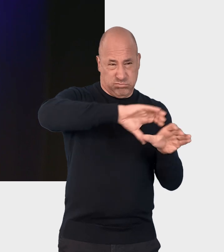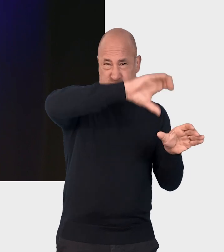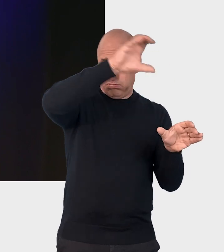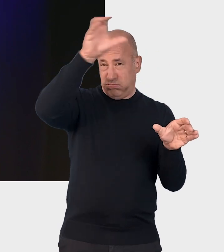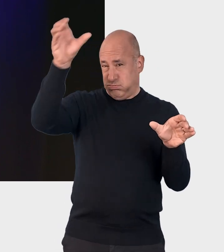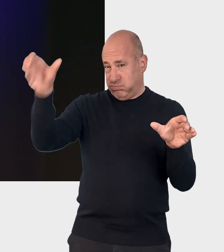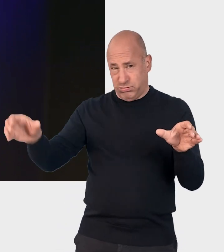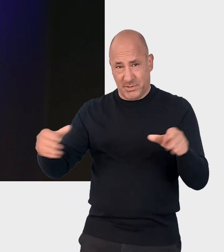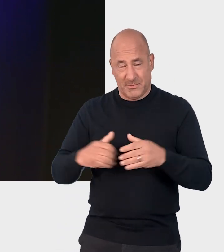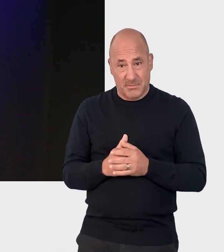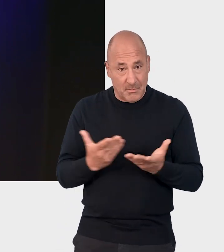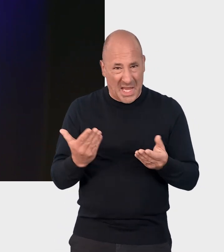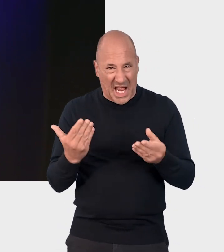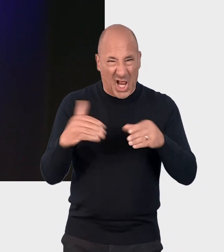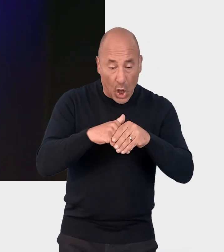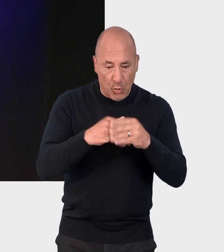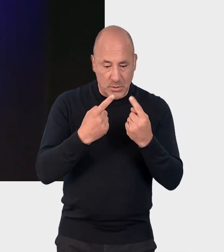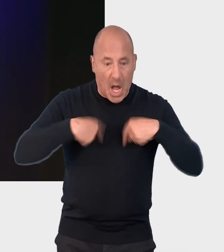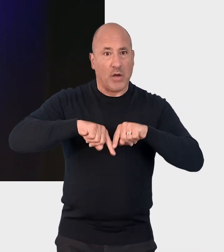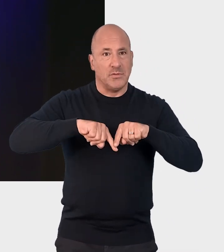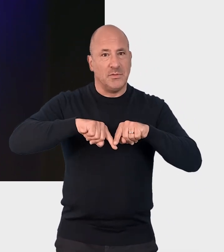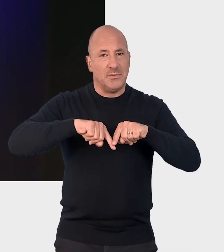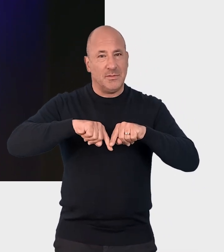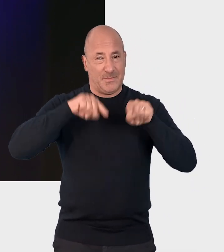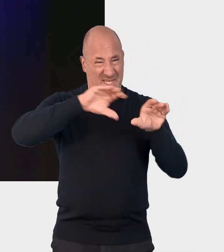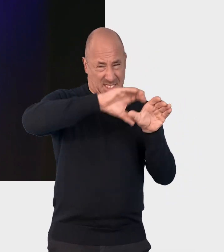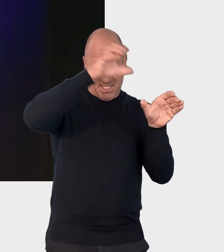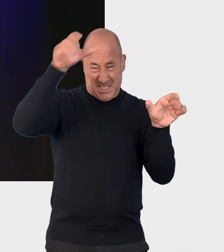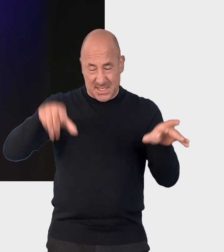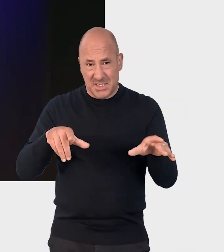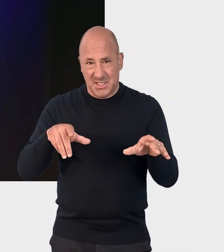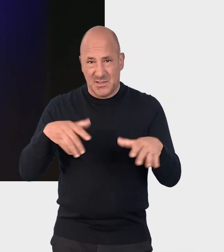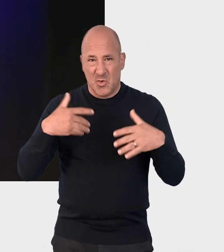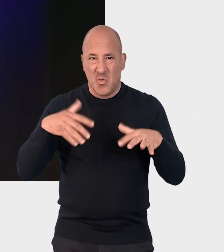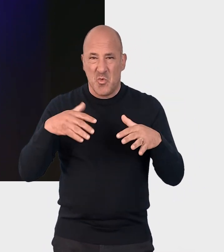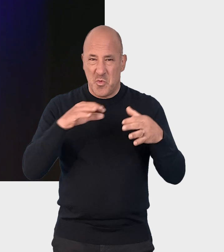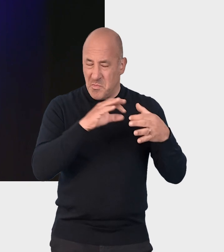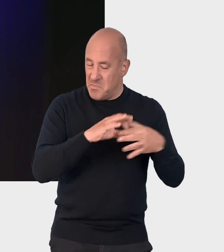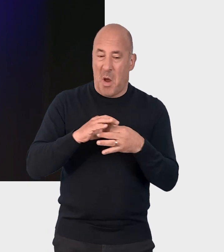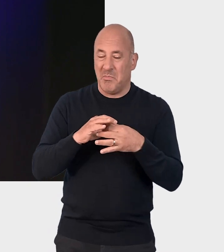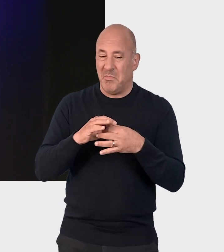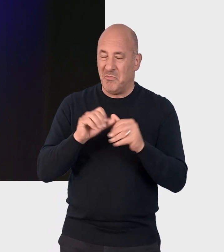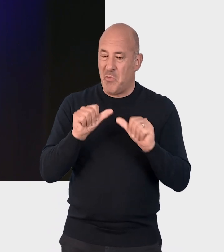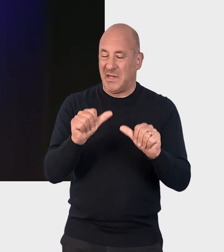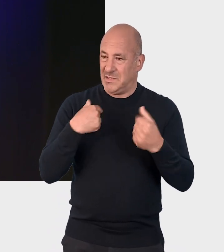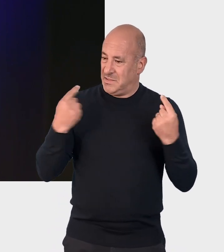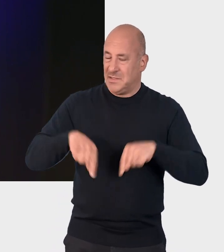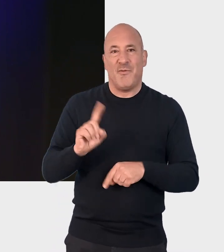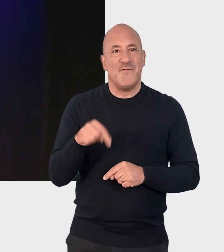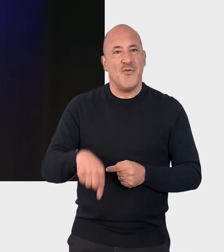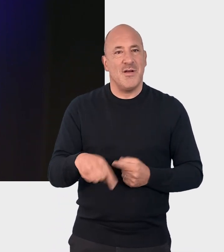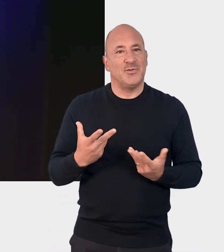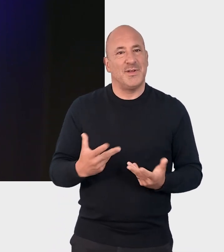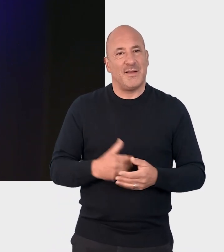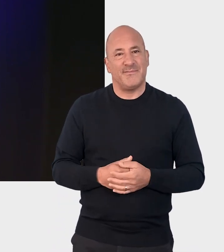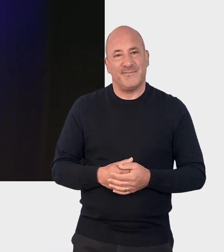letters, "Include us." Include us. And this sentiment really does capture, I think, why